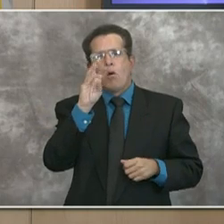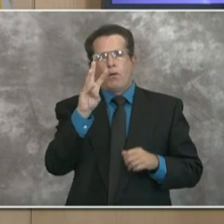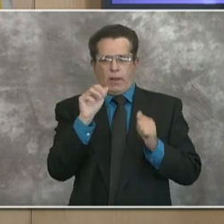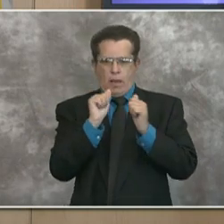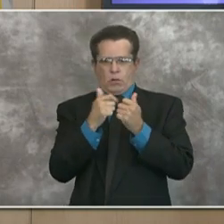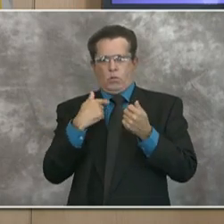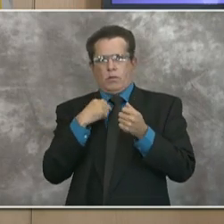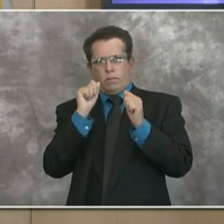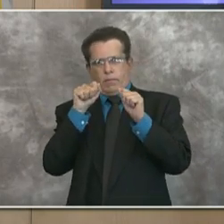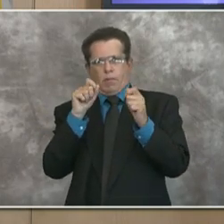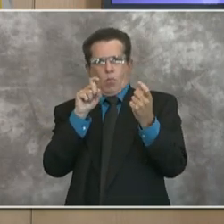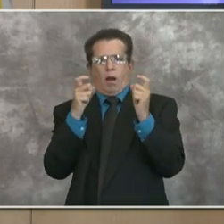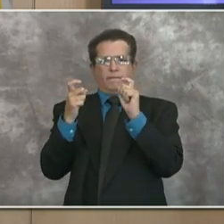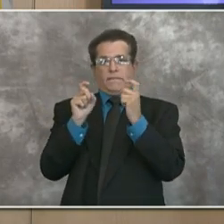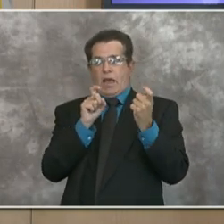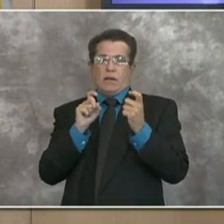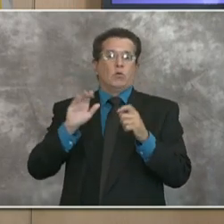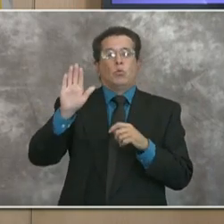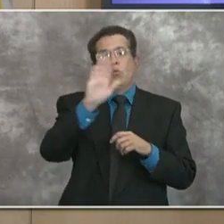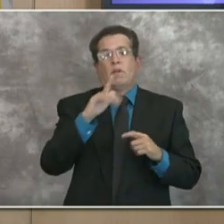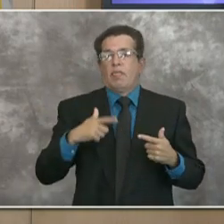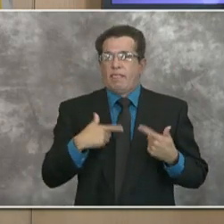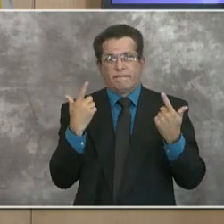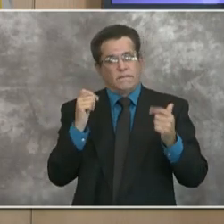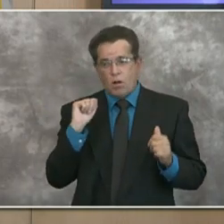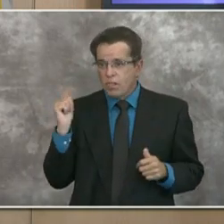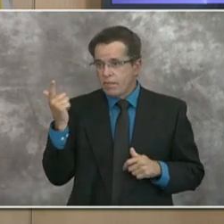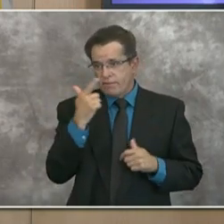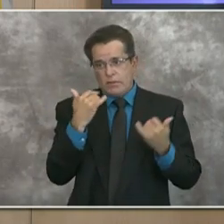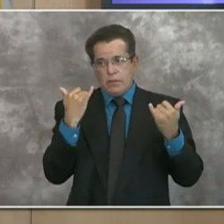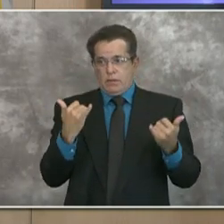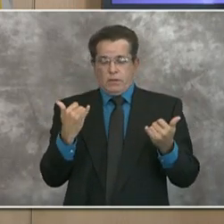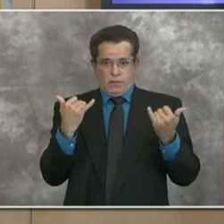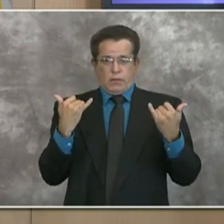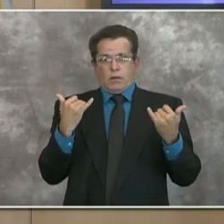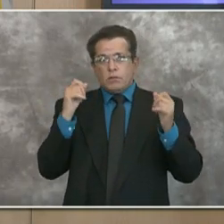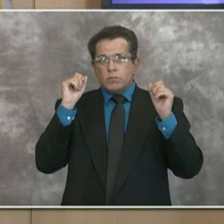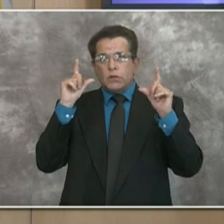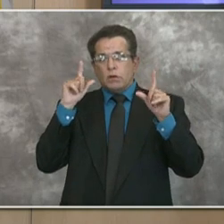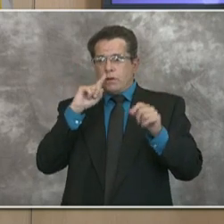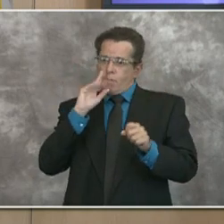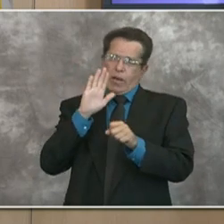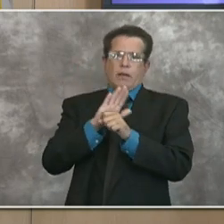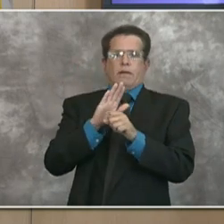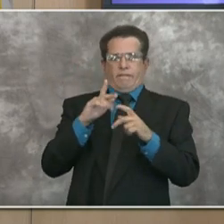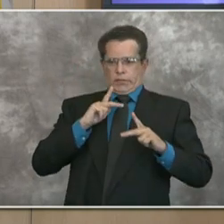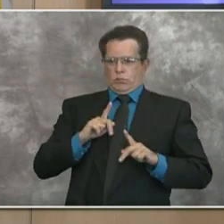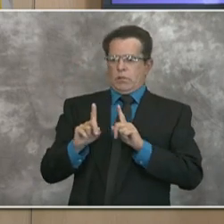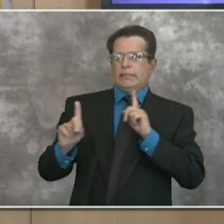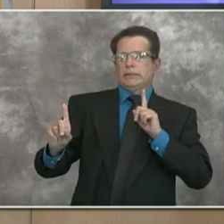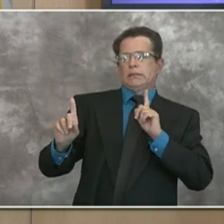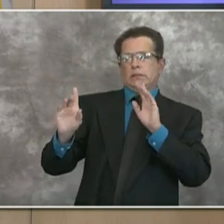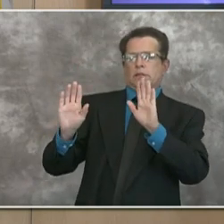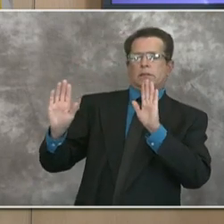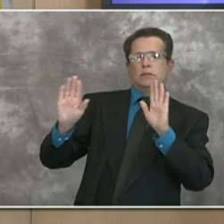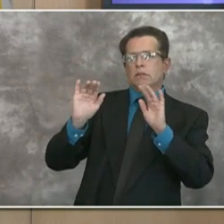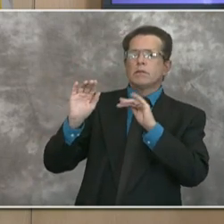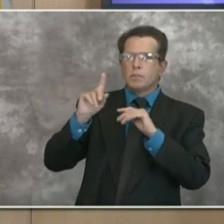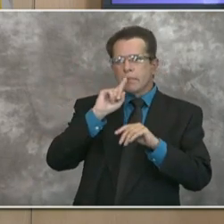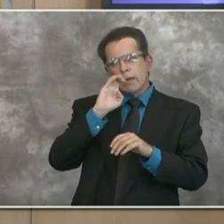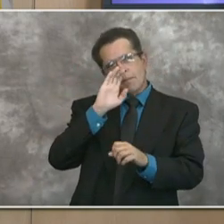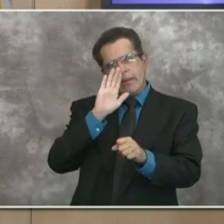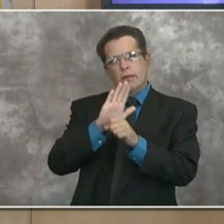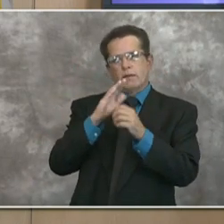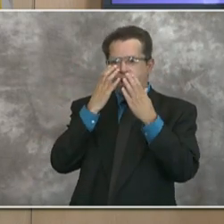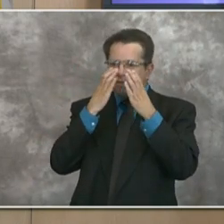by the modifications we've all made to our way of life. By coming out of this and really being committed to physically distancing, by coming out of this and being committed